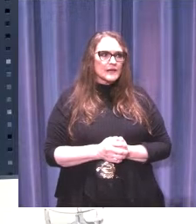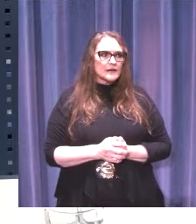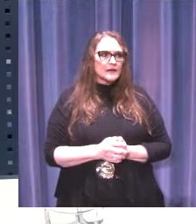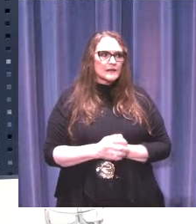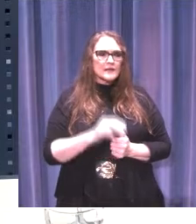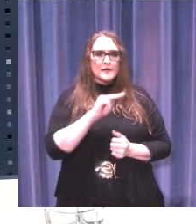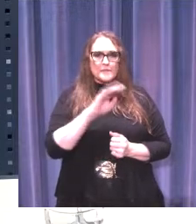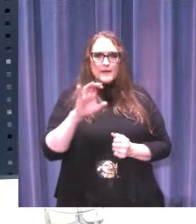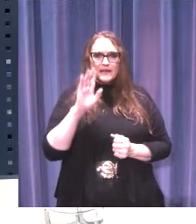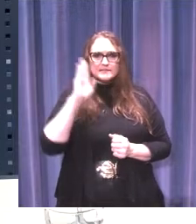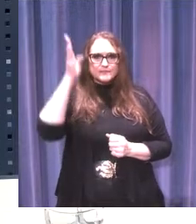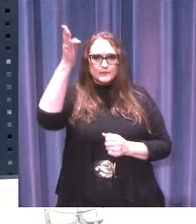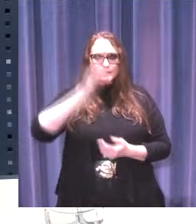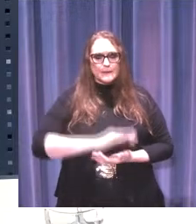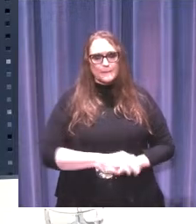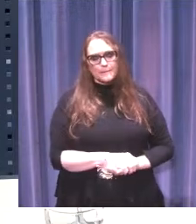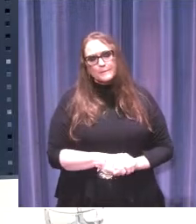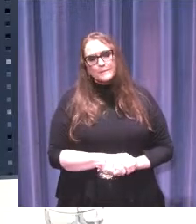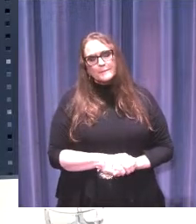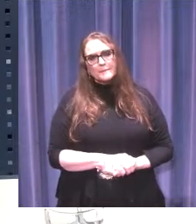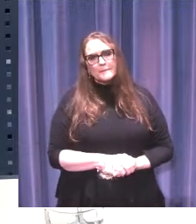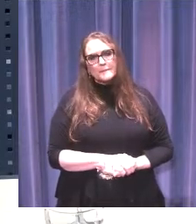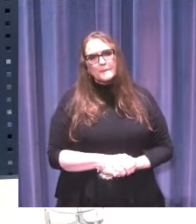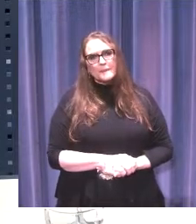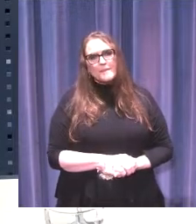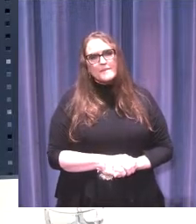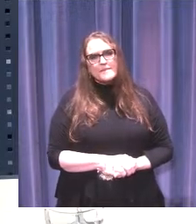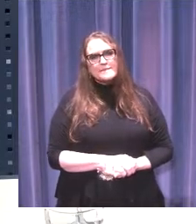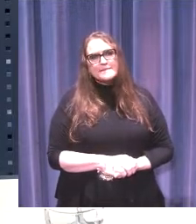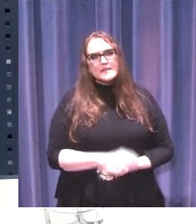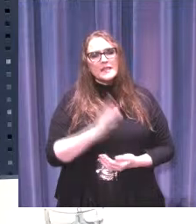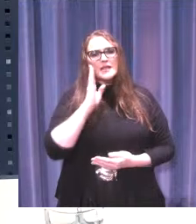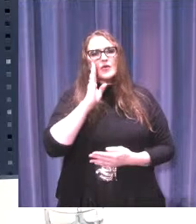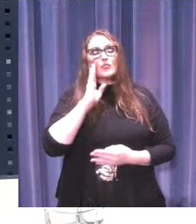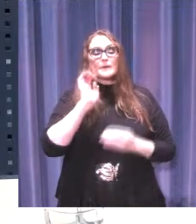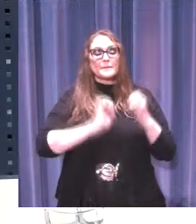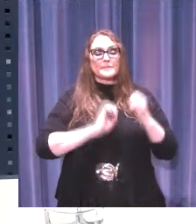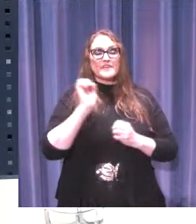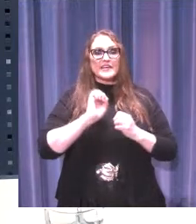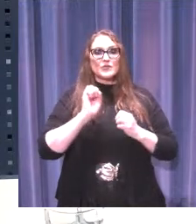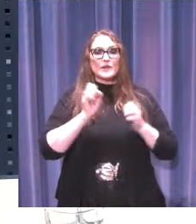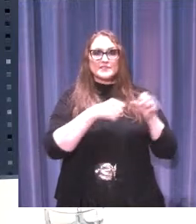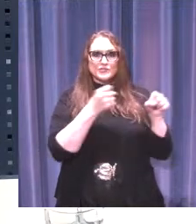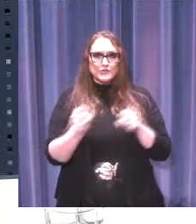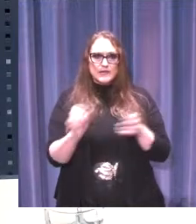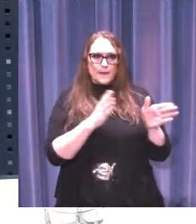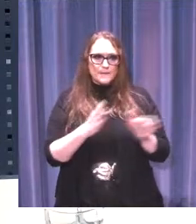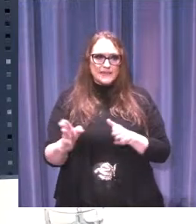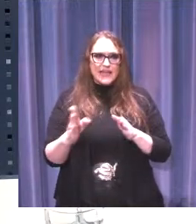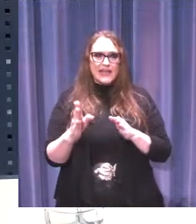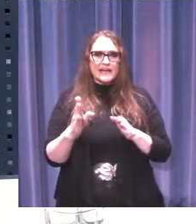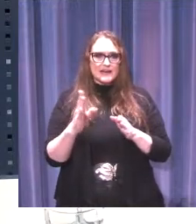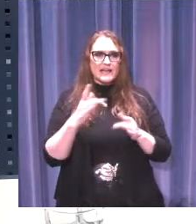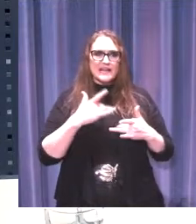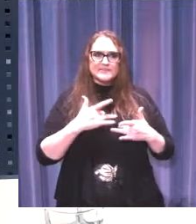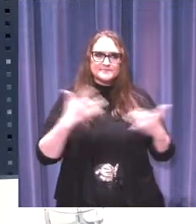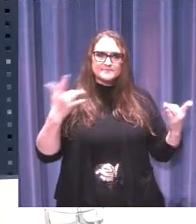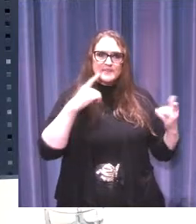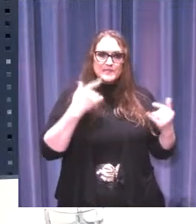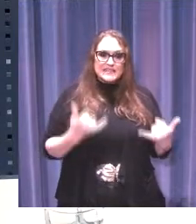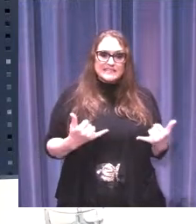Mott's future. I would evaluate the strategic plan and the status of the existing